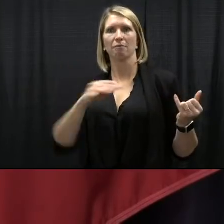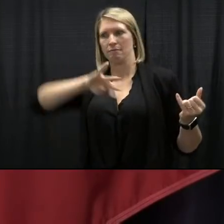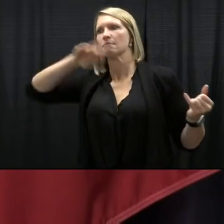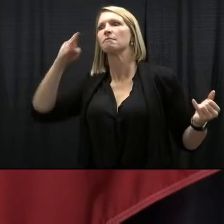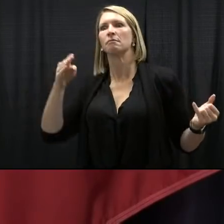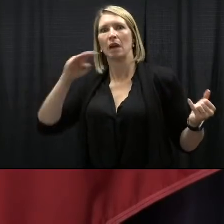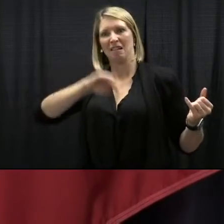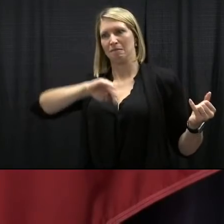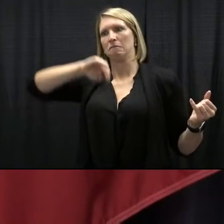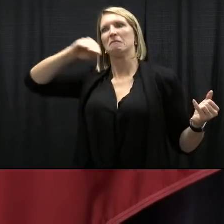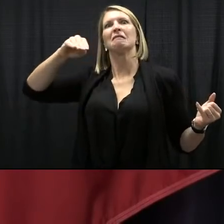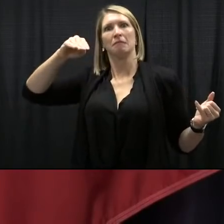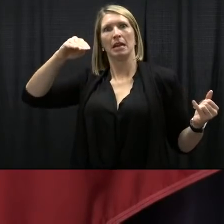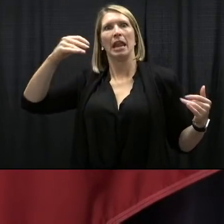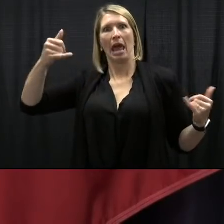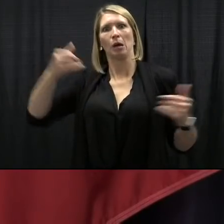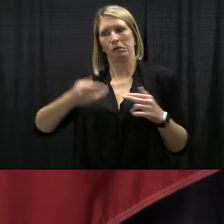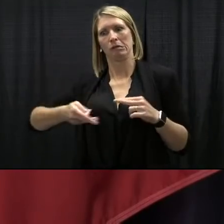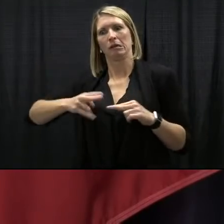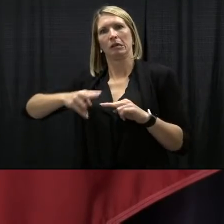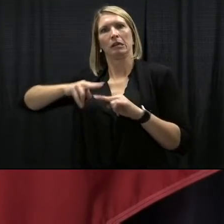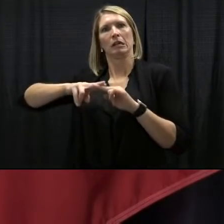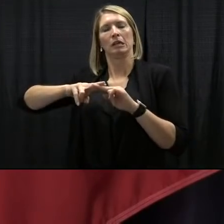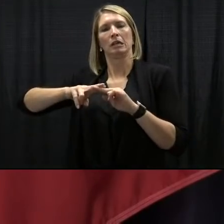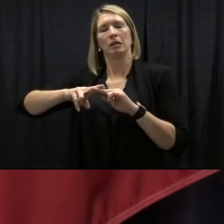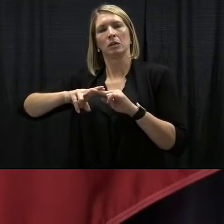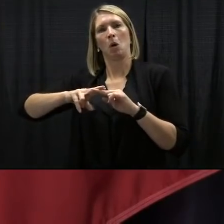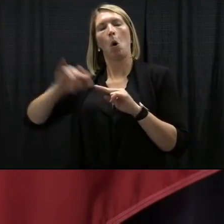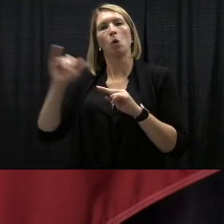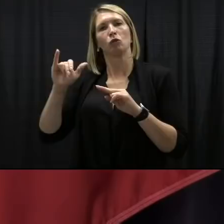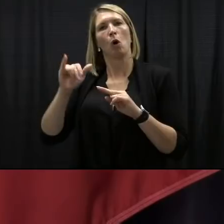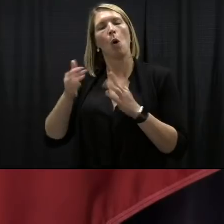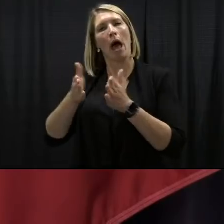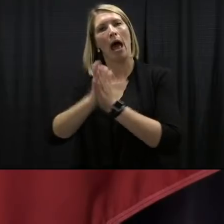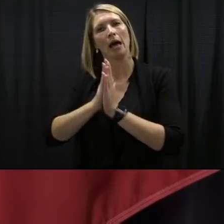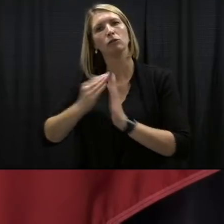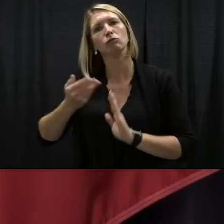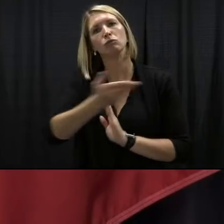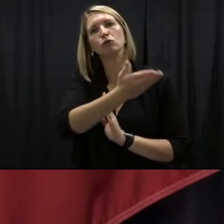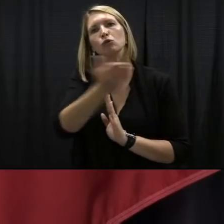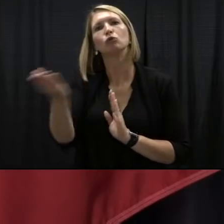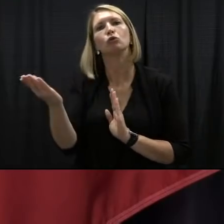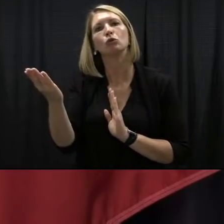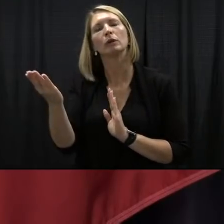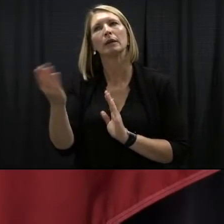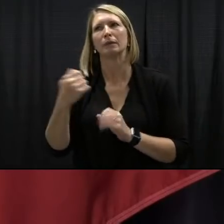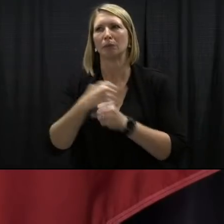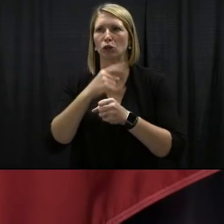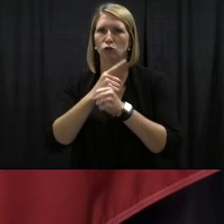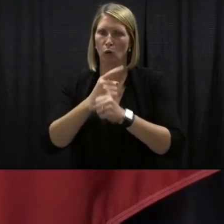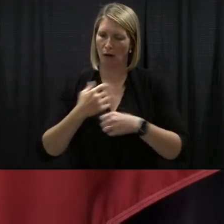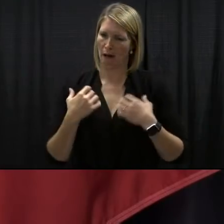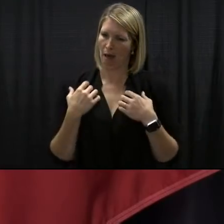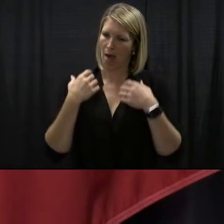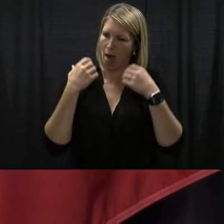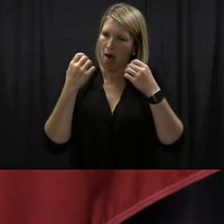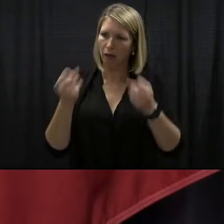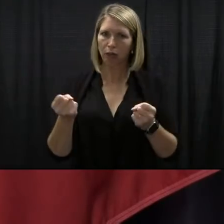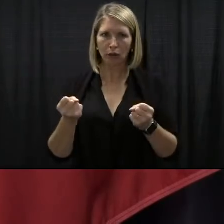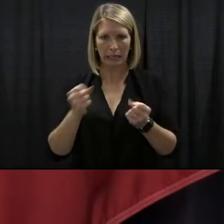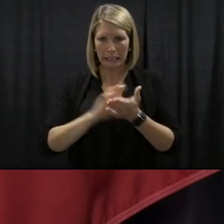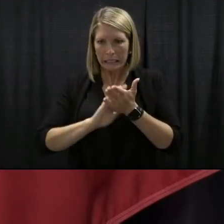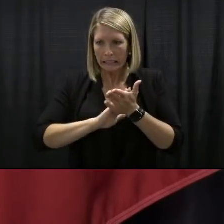need everyone to dust off their personal protective health measures, especially as the cold weather approaches and we move to more indoor